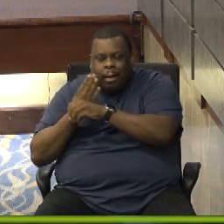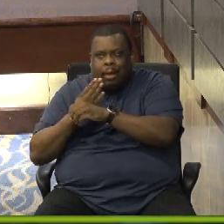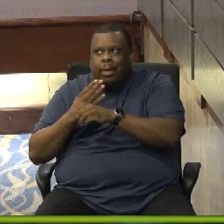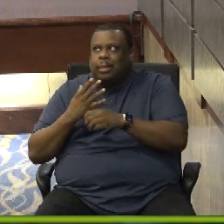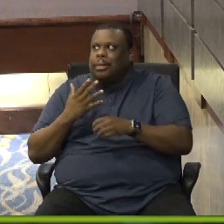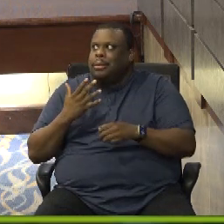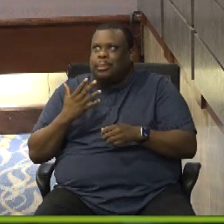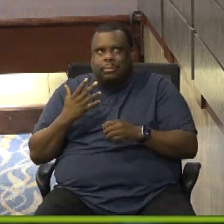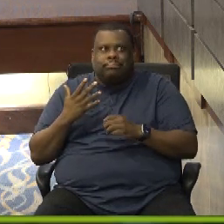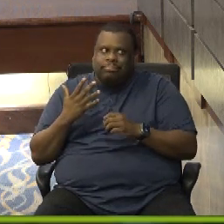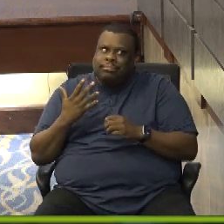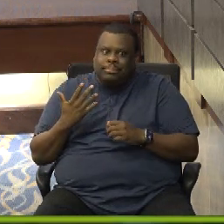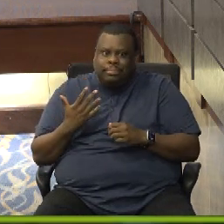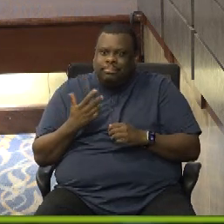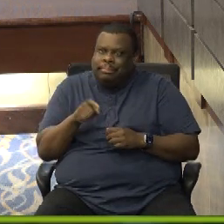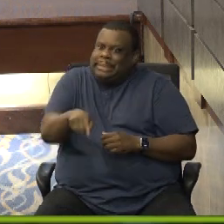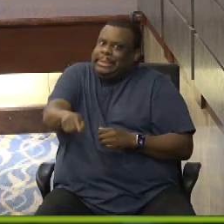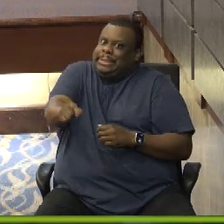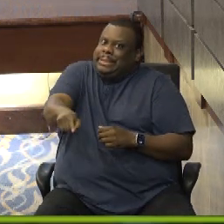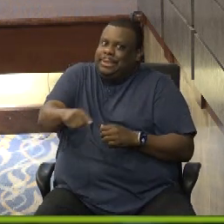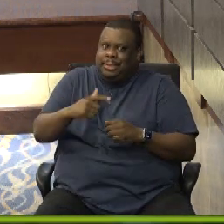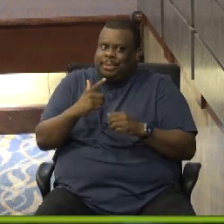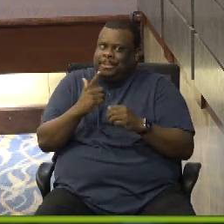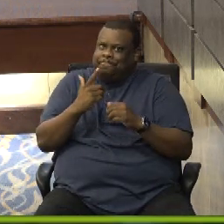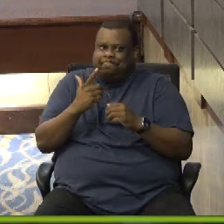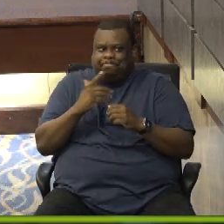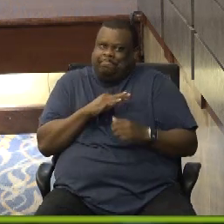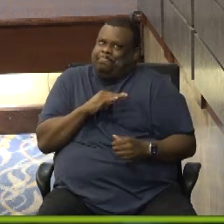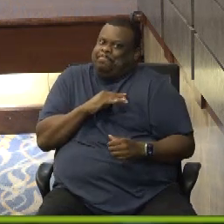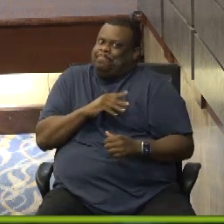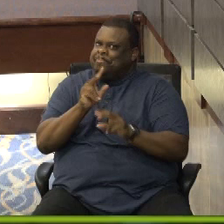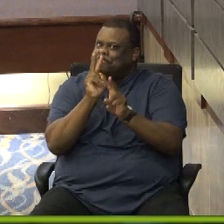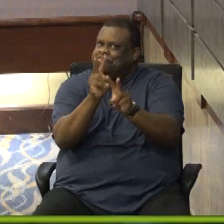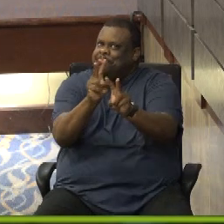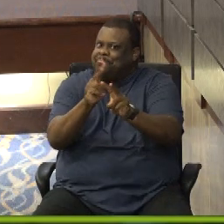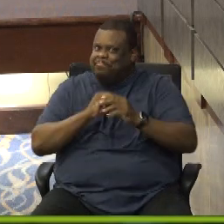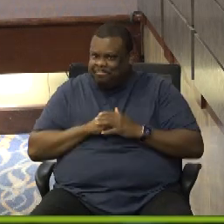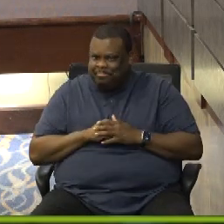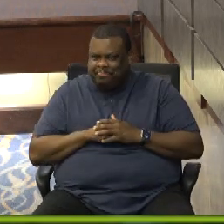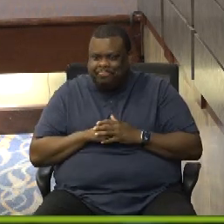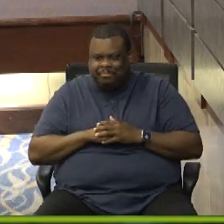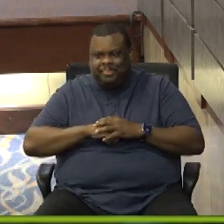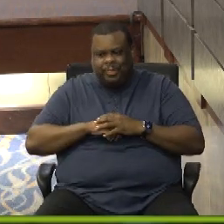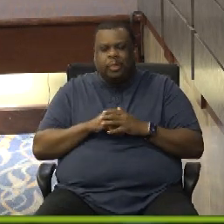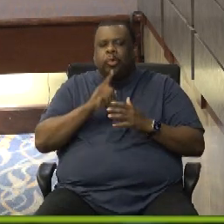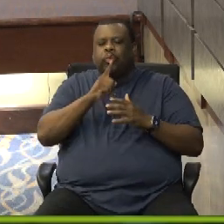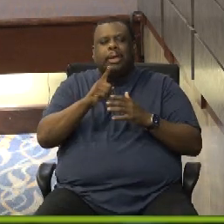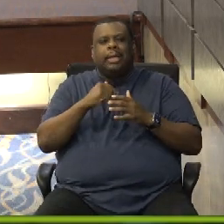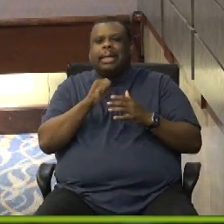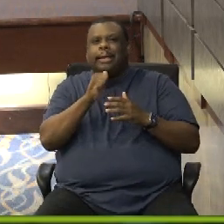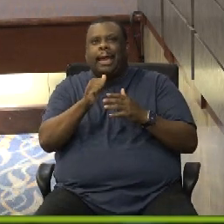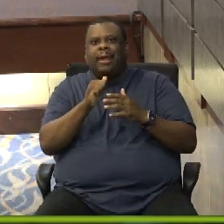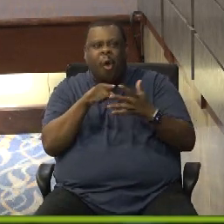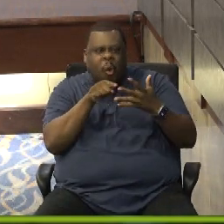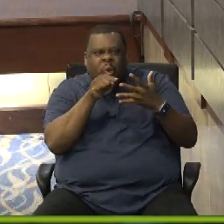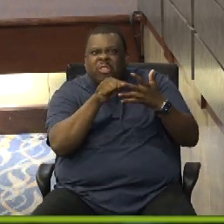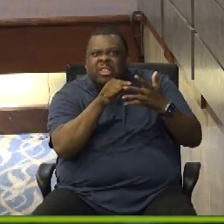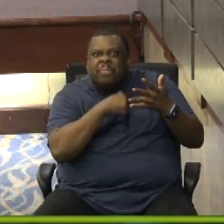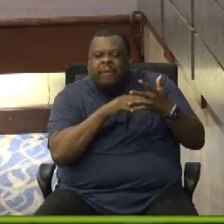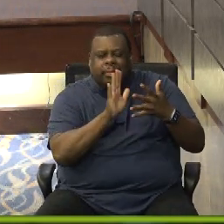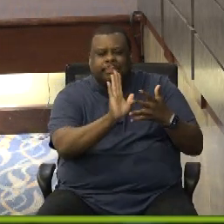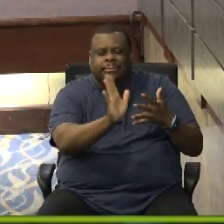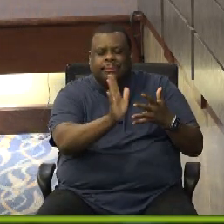know. Okay. I won't highlight any specific one, but because we don't have favorites, but we do have 8 outside